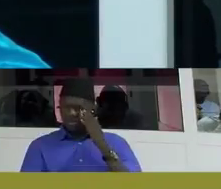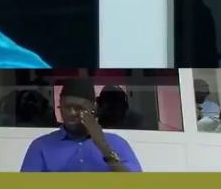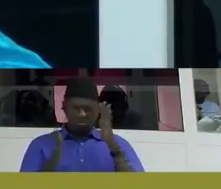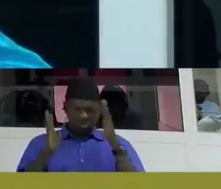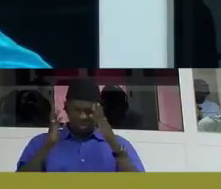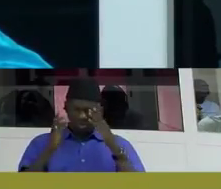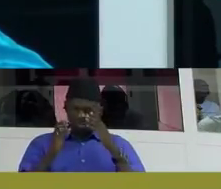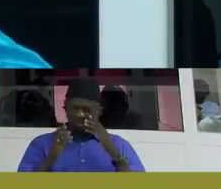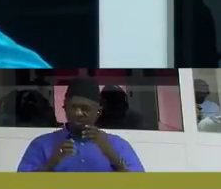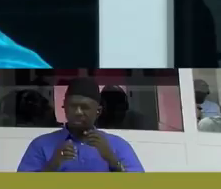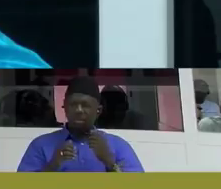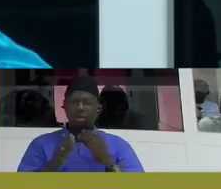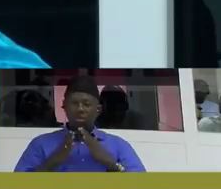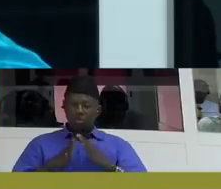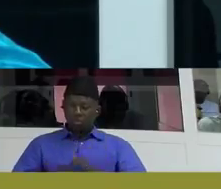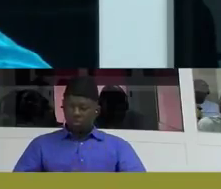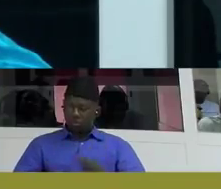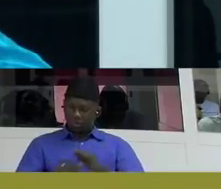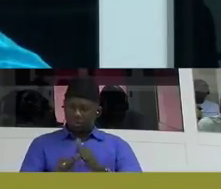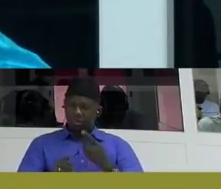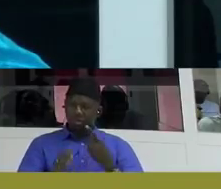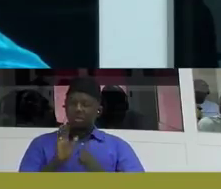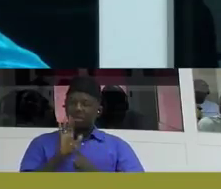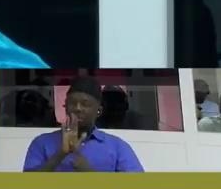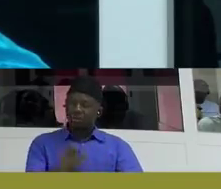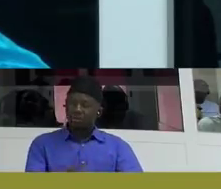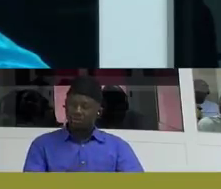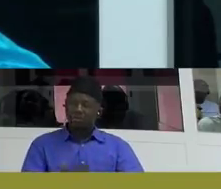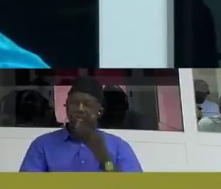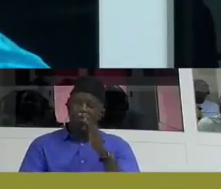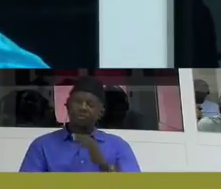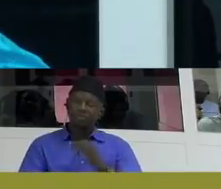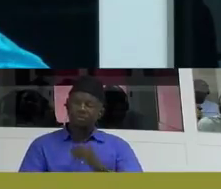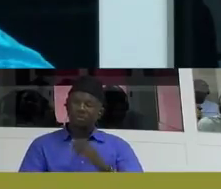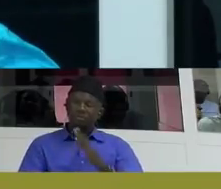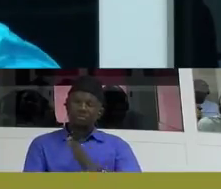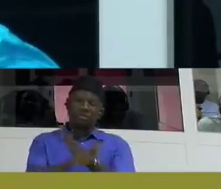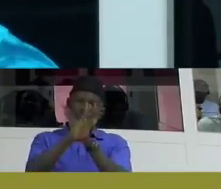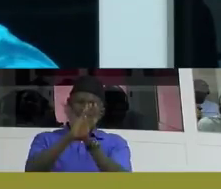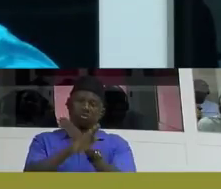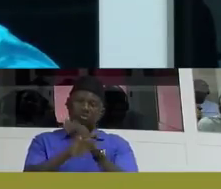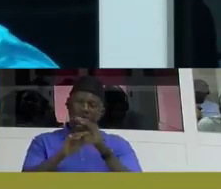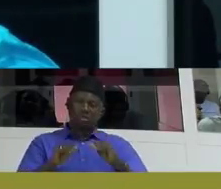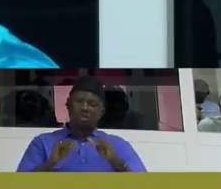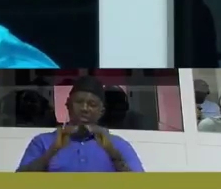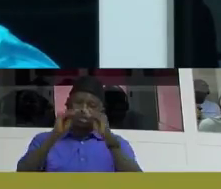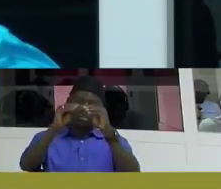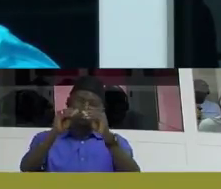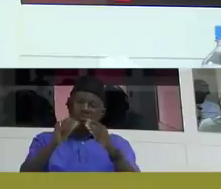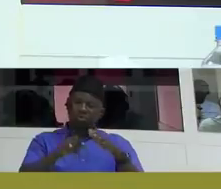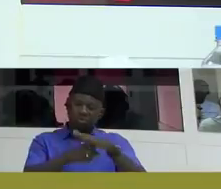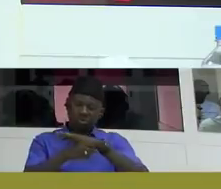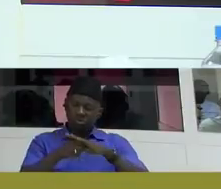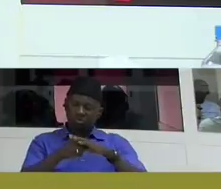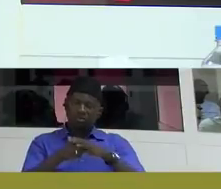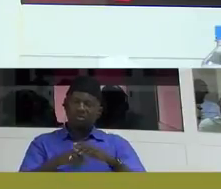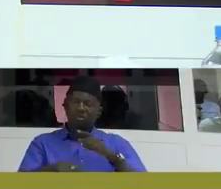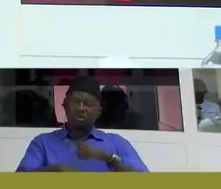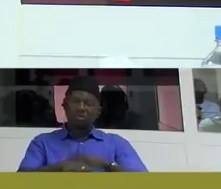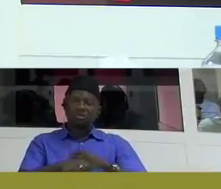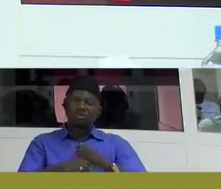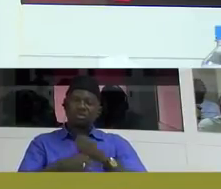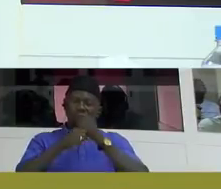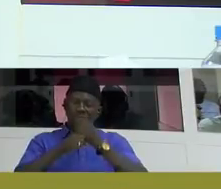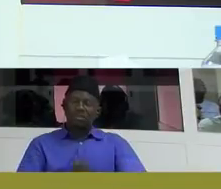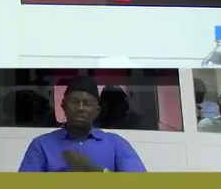if the ban was extended to cover Lent period? It would have been